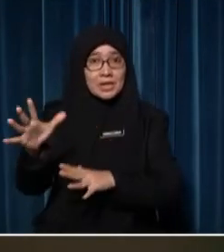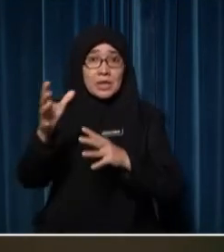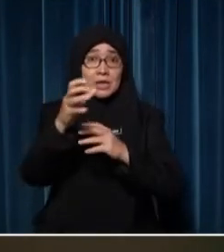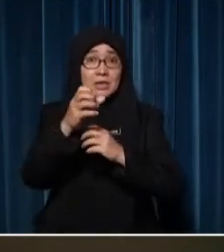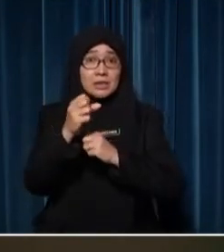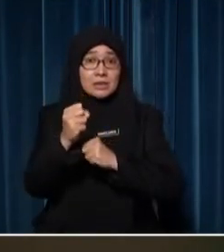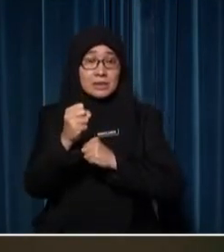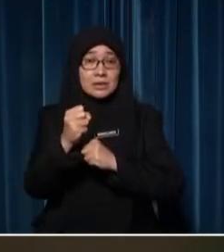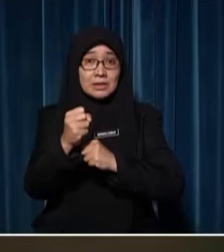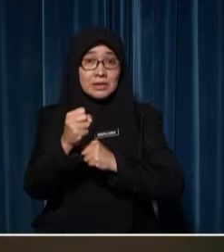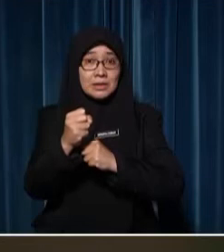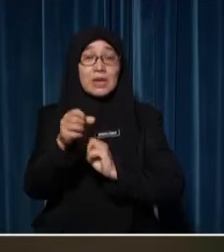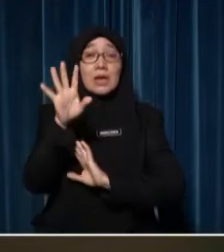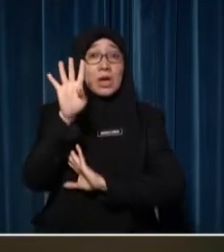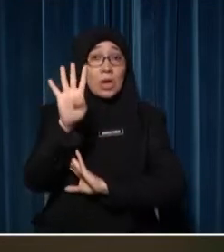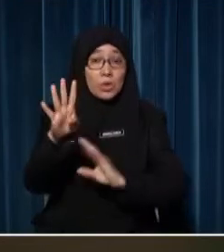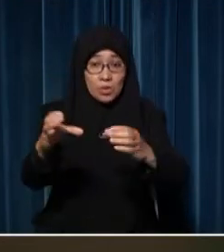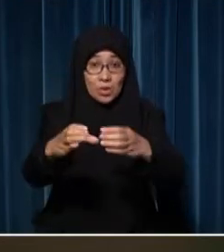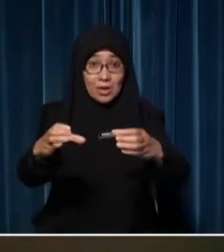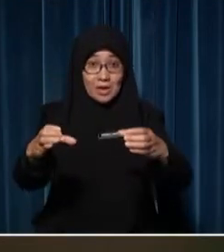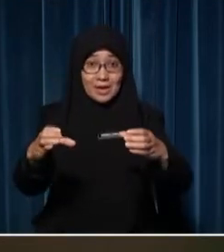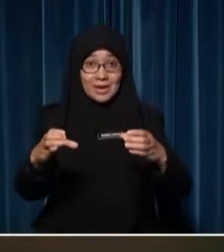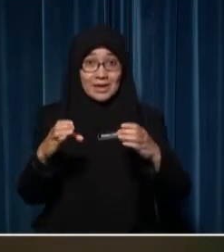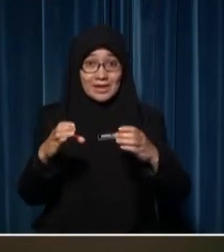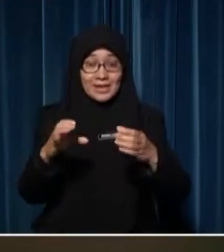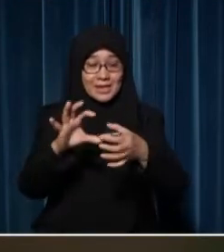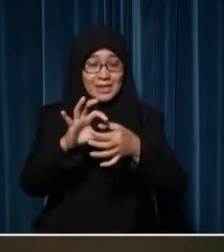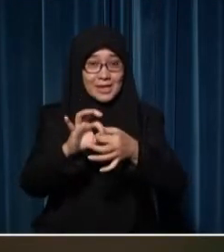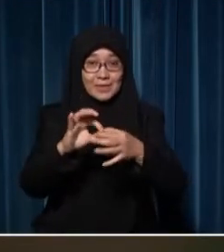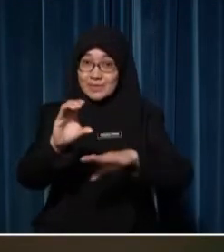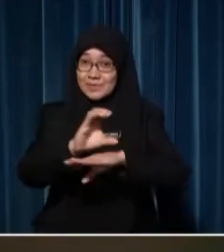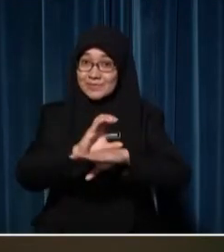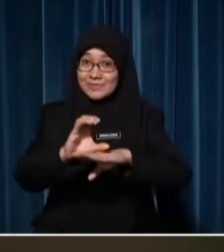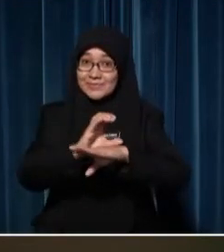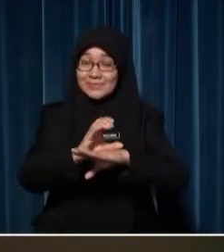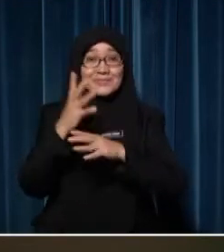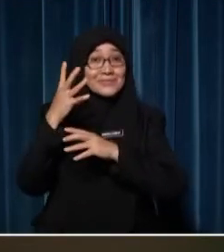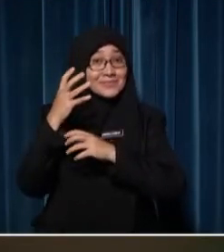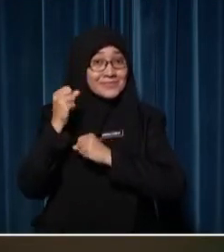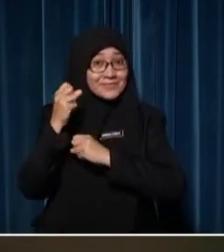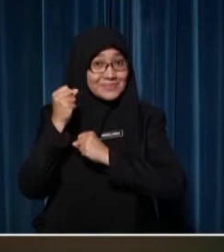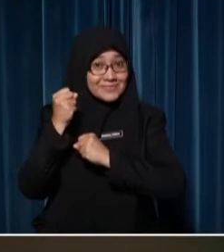receiving 4 cartons of chocolate milk.